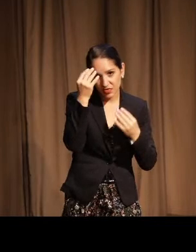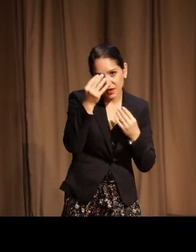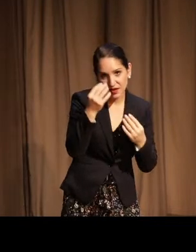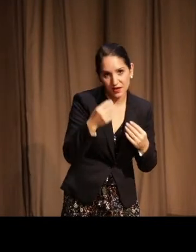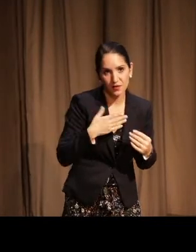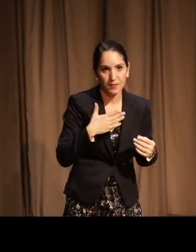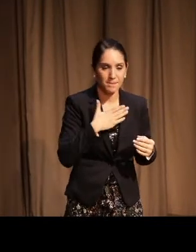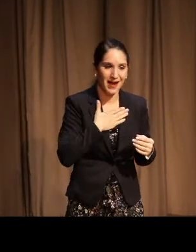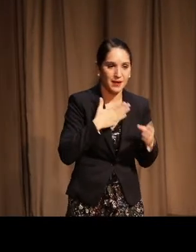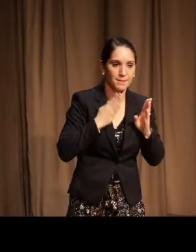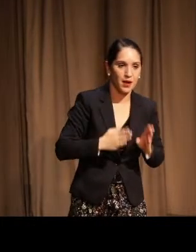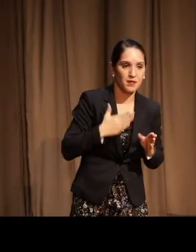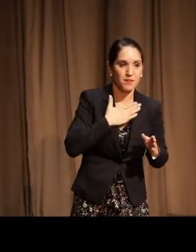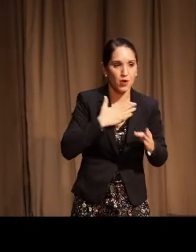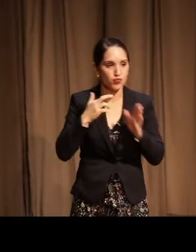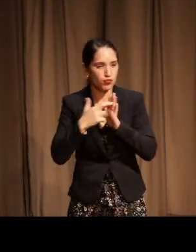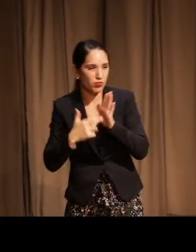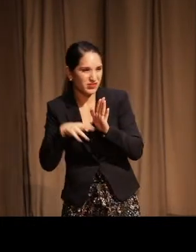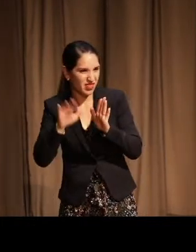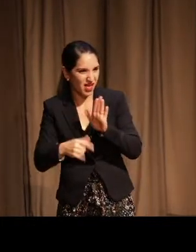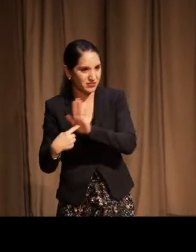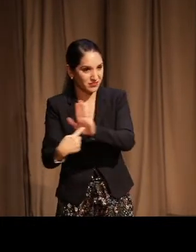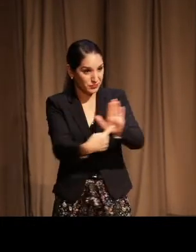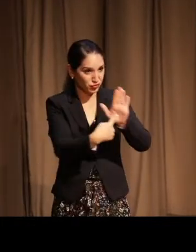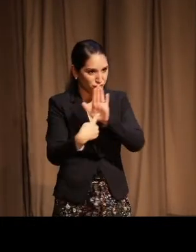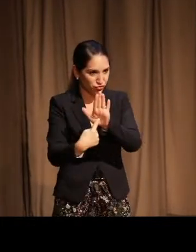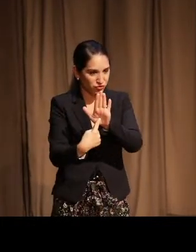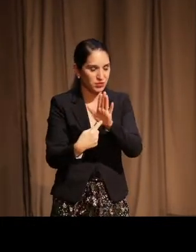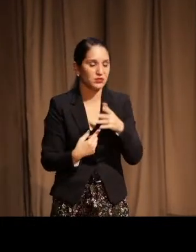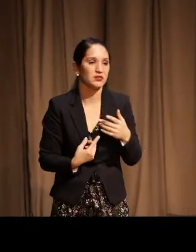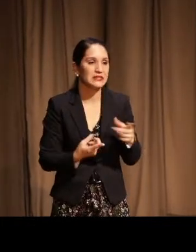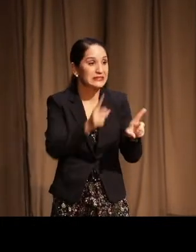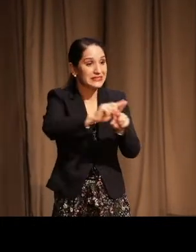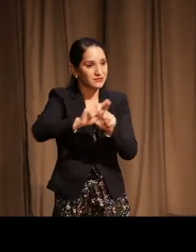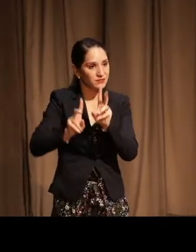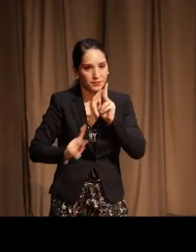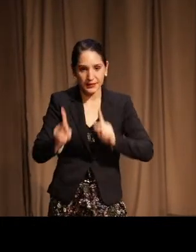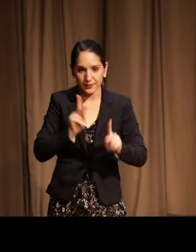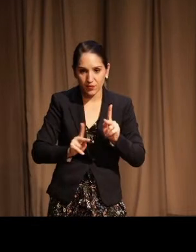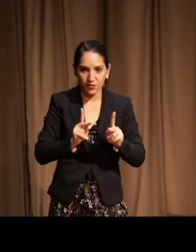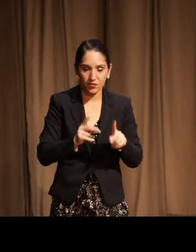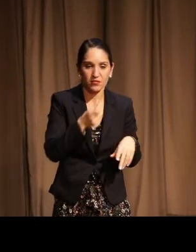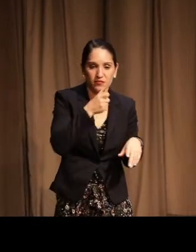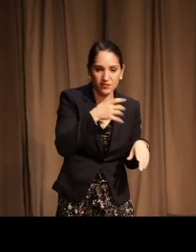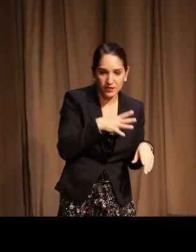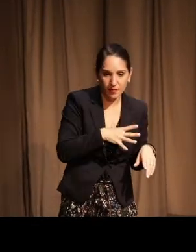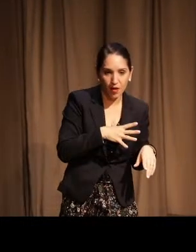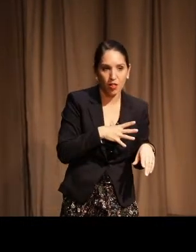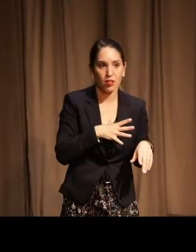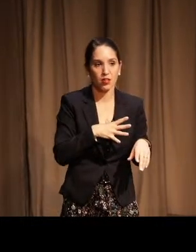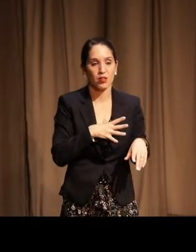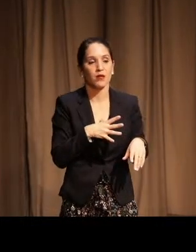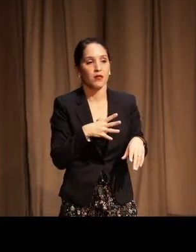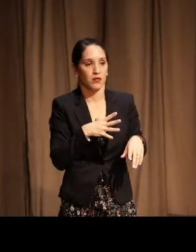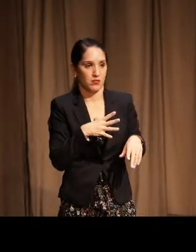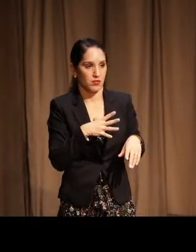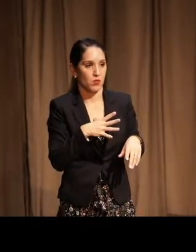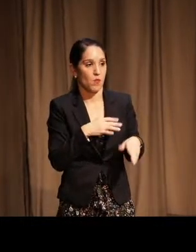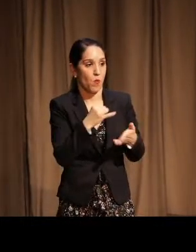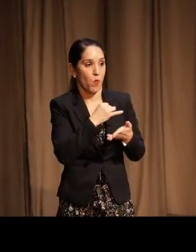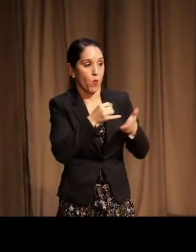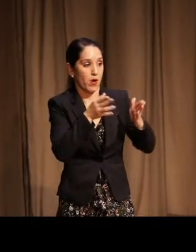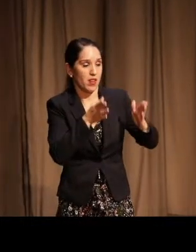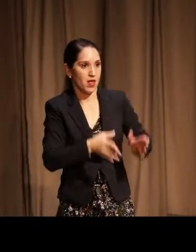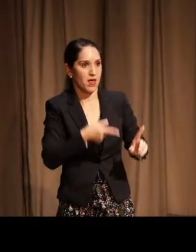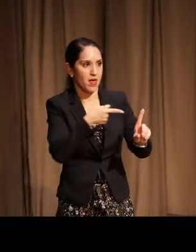My Rules, looking at female artists that bring in strong